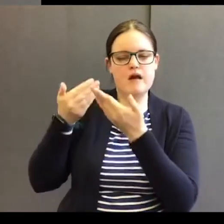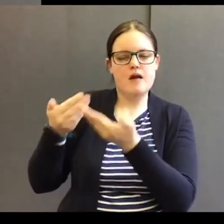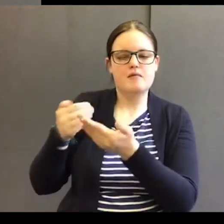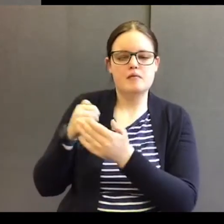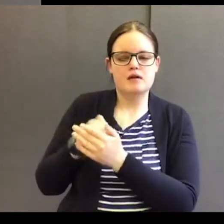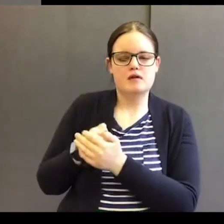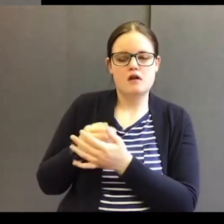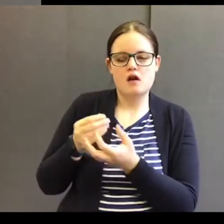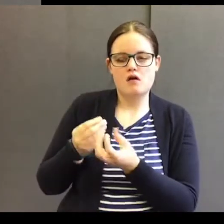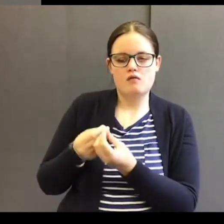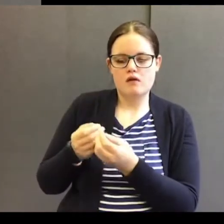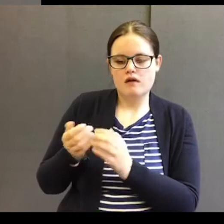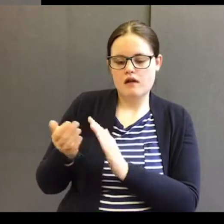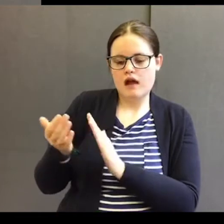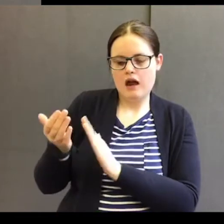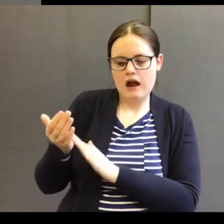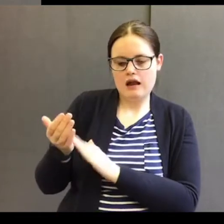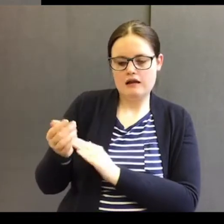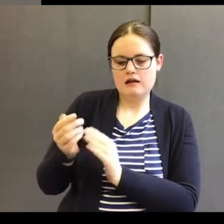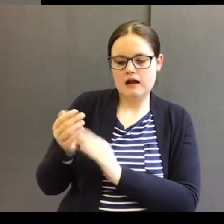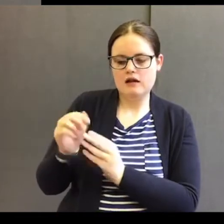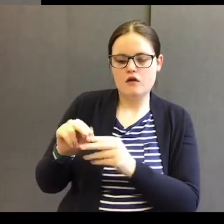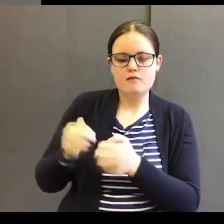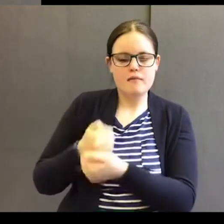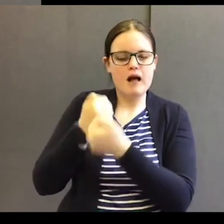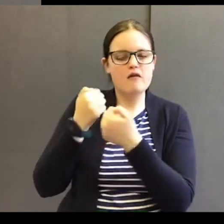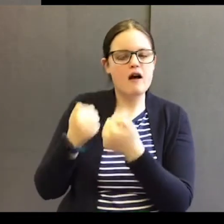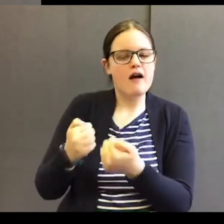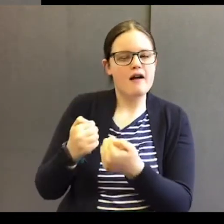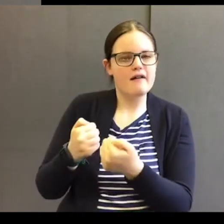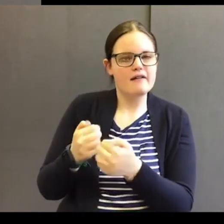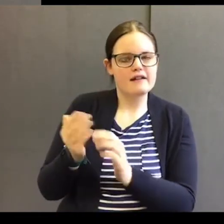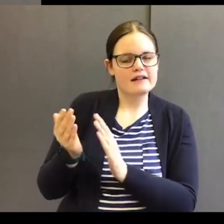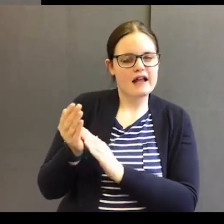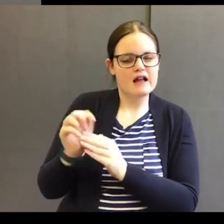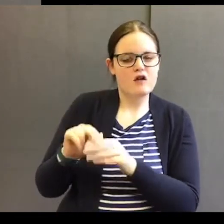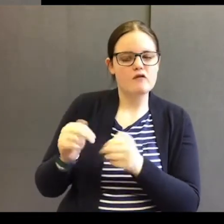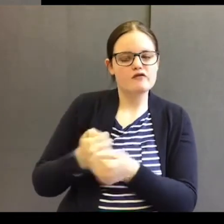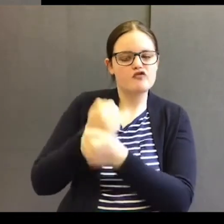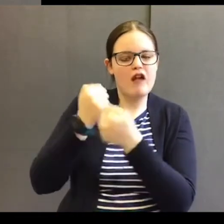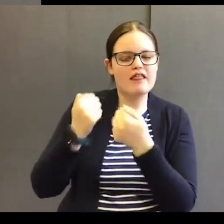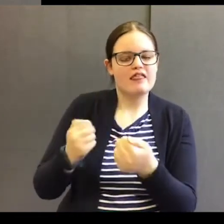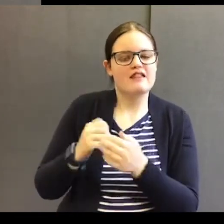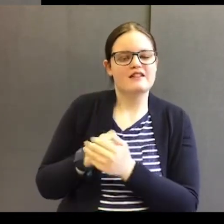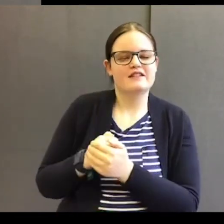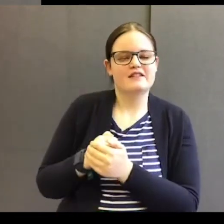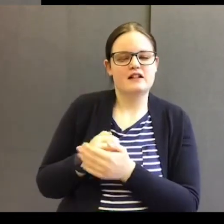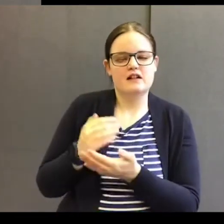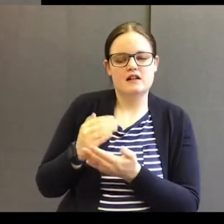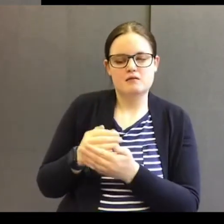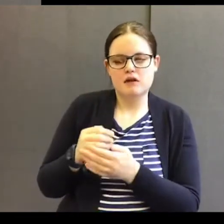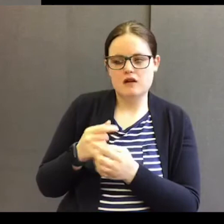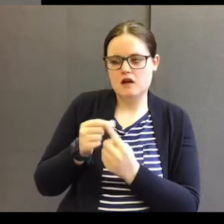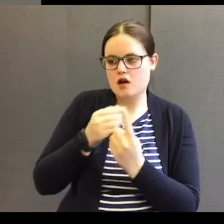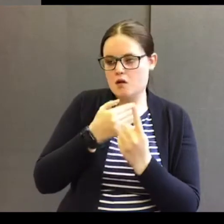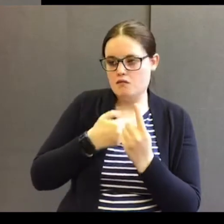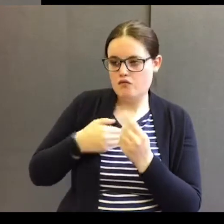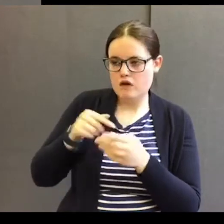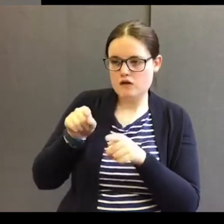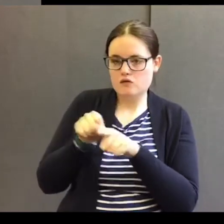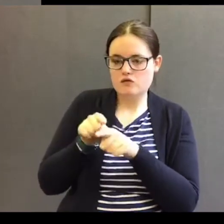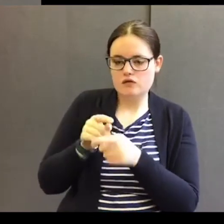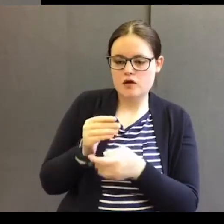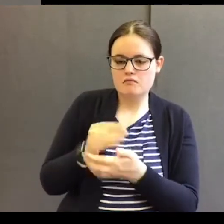God exalted with his right hand, the hand of power, the hand of strength, to be